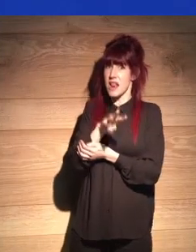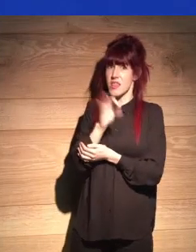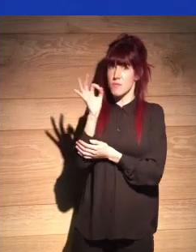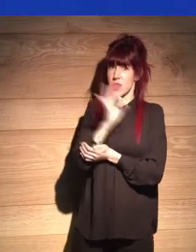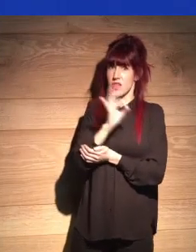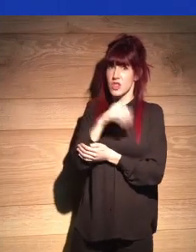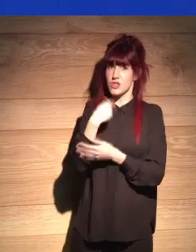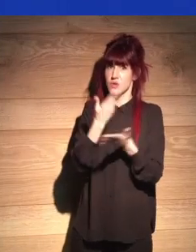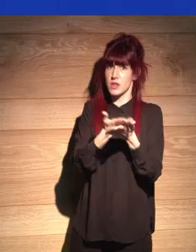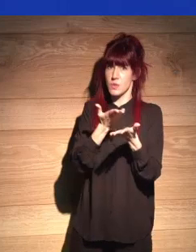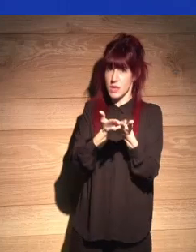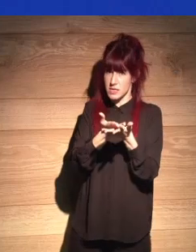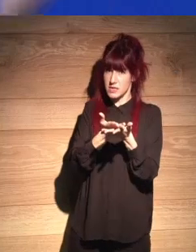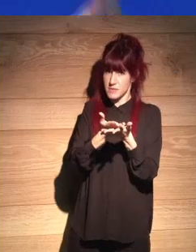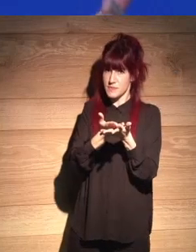13%